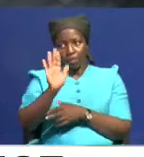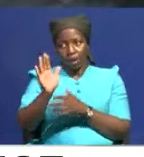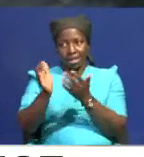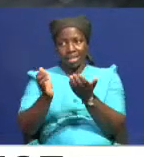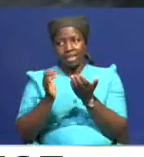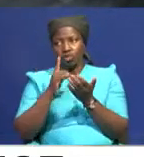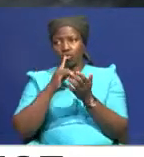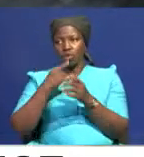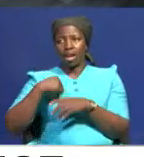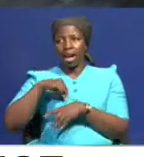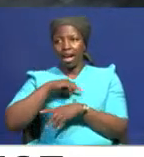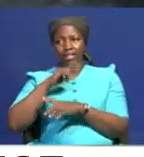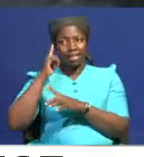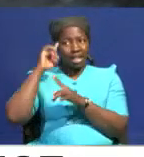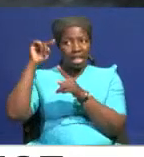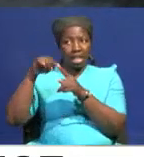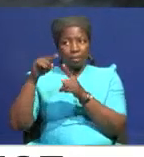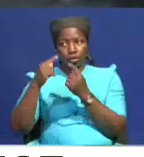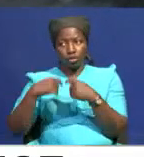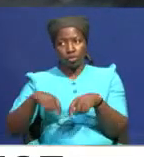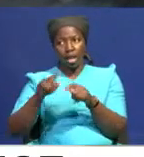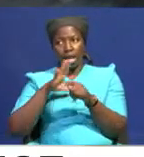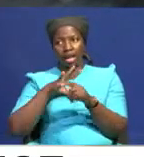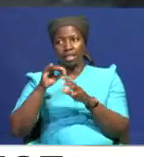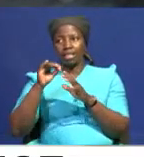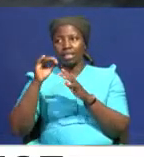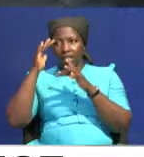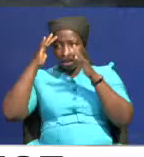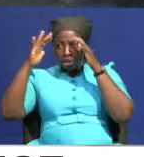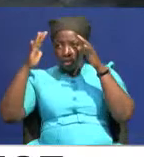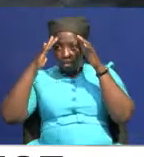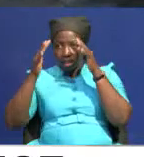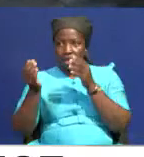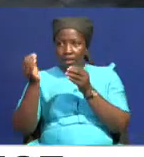we aim to try and